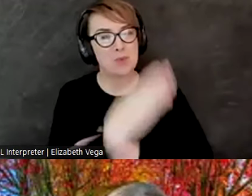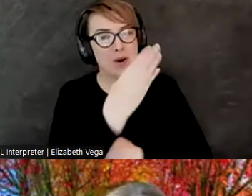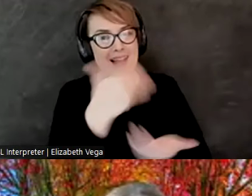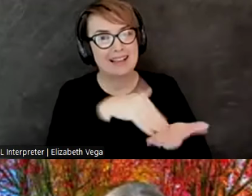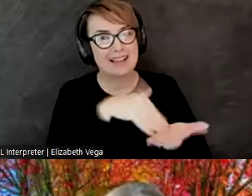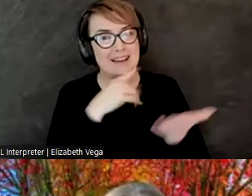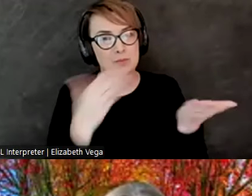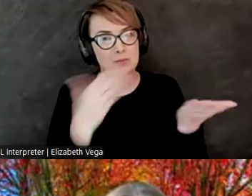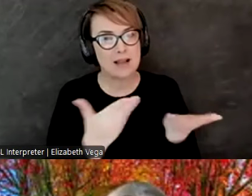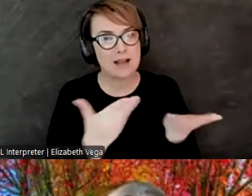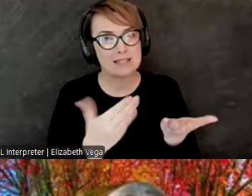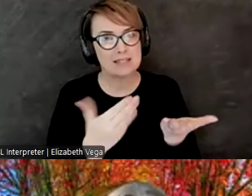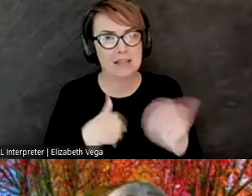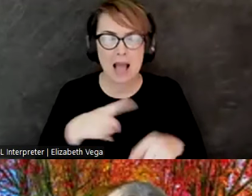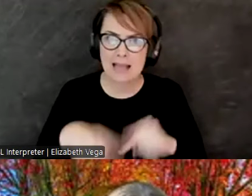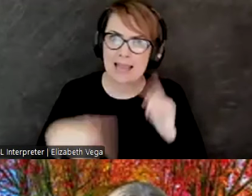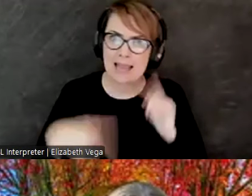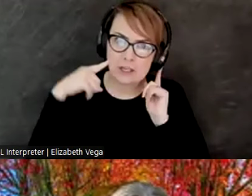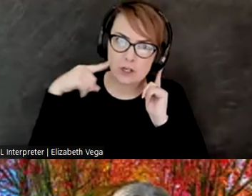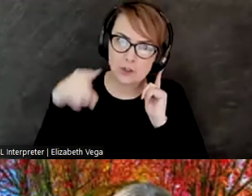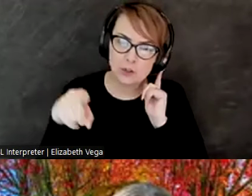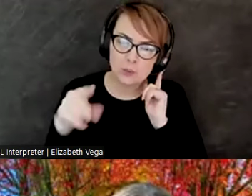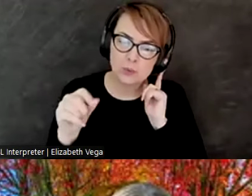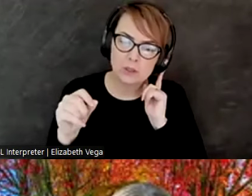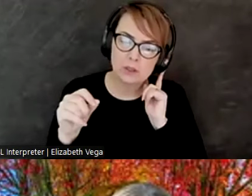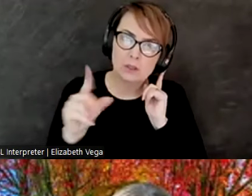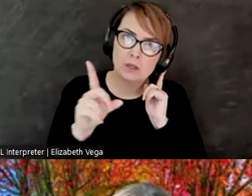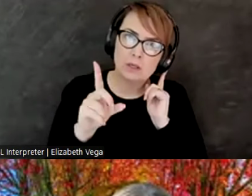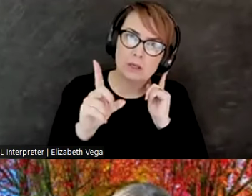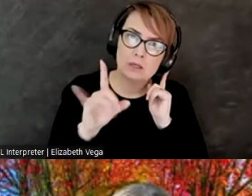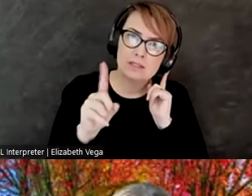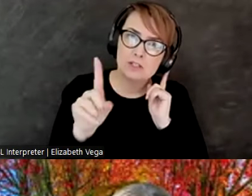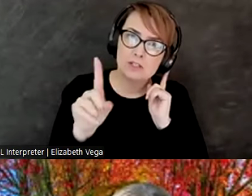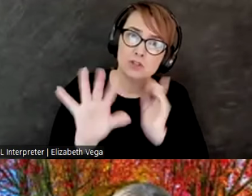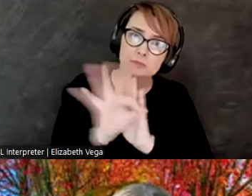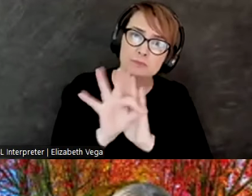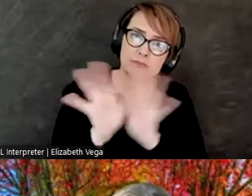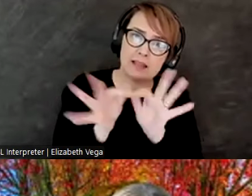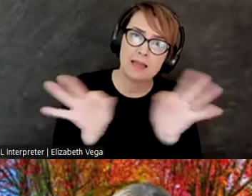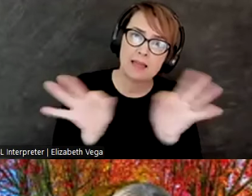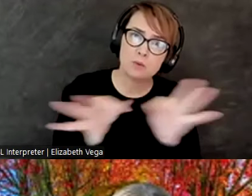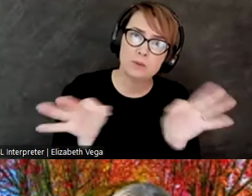Oh, I can't hear you. You might have you opted for a channel yet, a language channel?